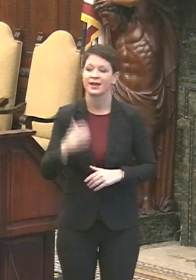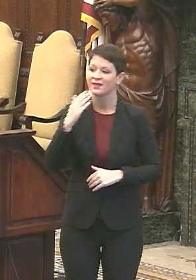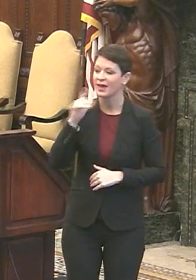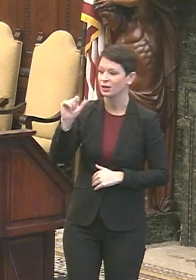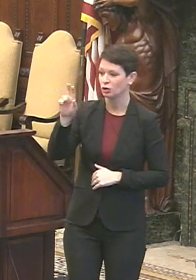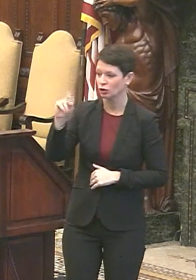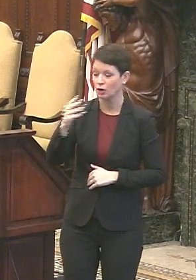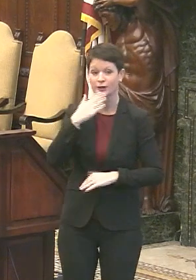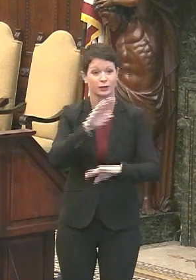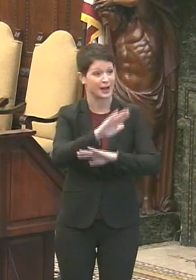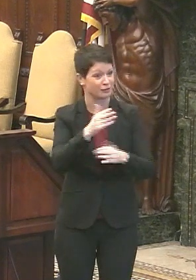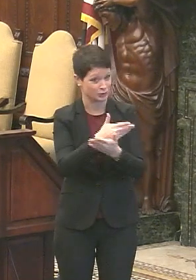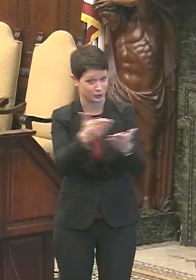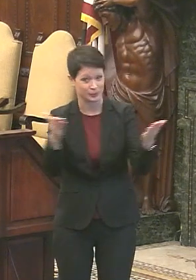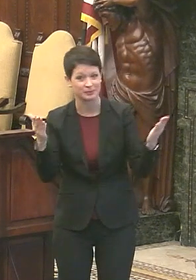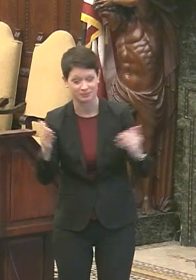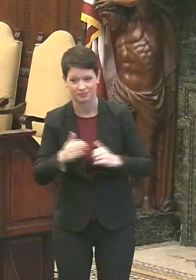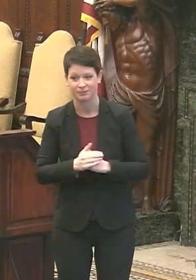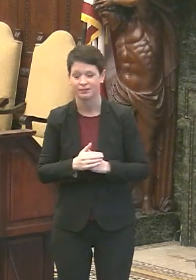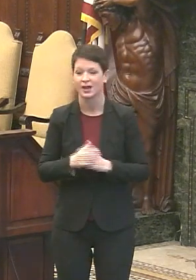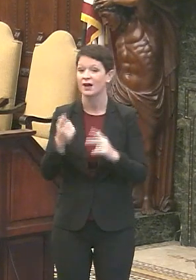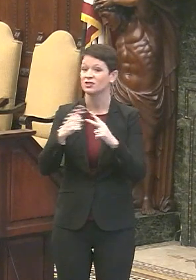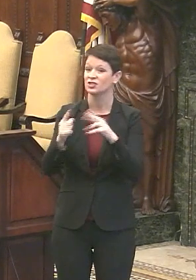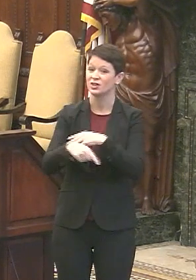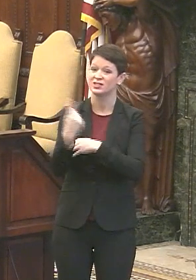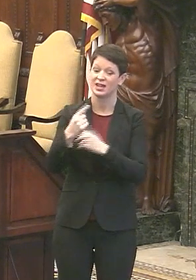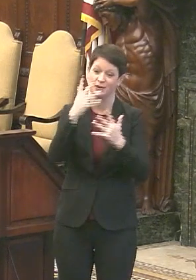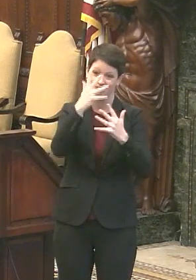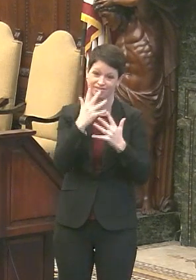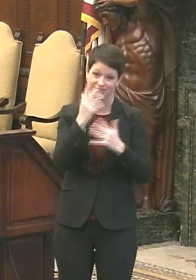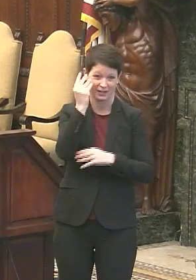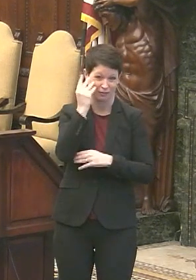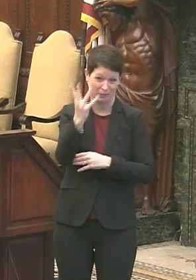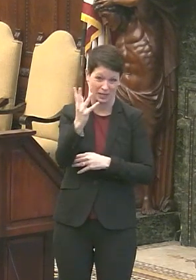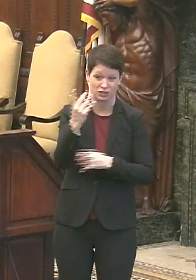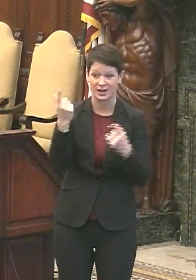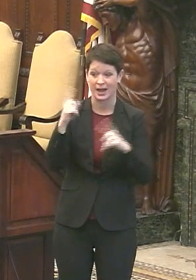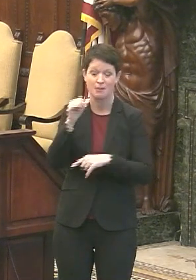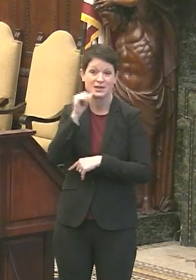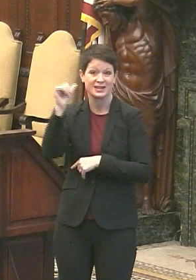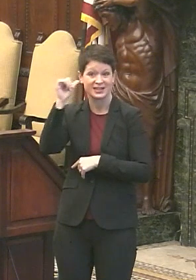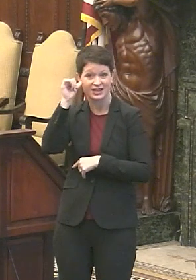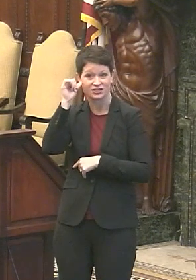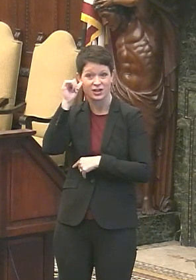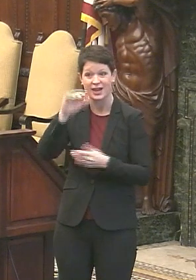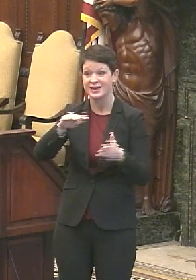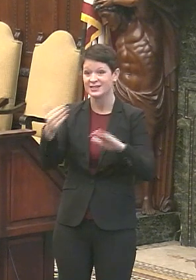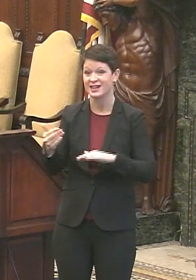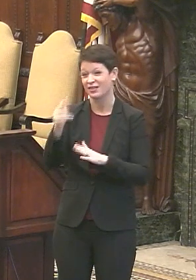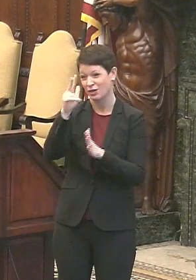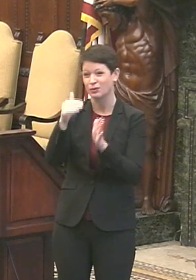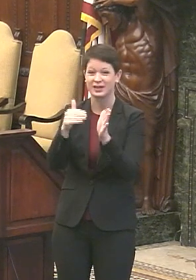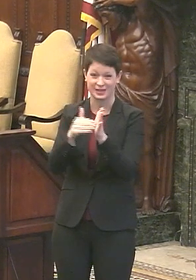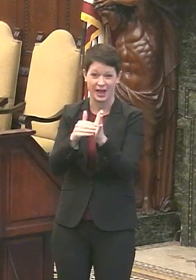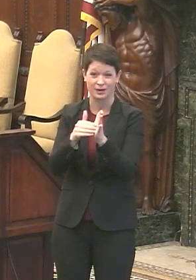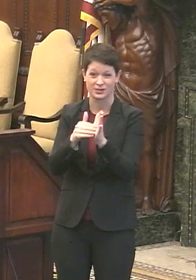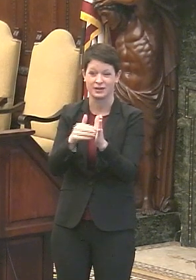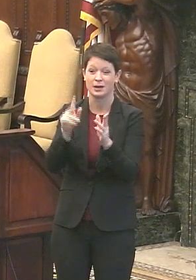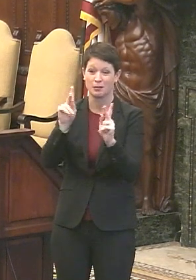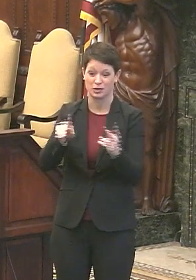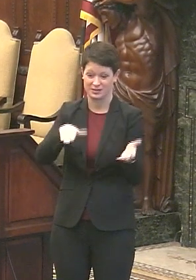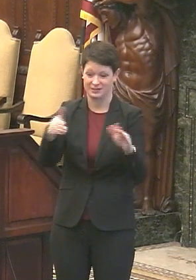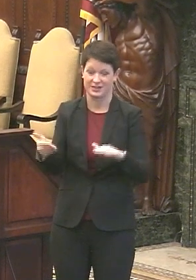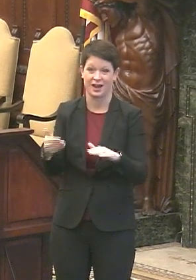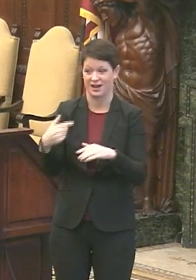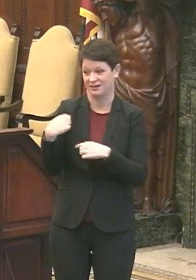Thanks, Lauren, and good afternoon, everyone. I have to start today with some sad news. Yesterday, we recorded the 3,000th death from COVID-19